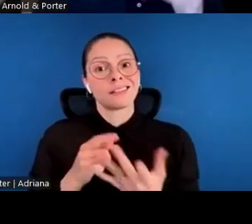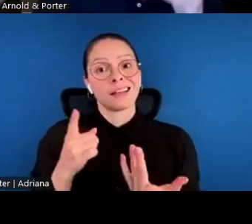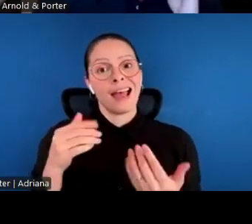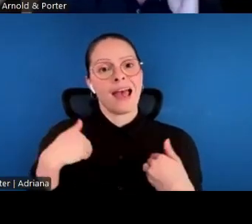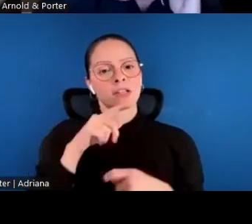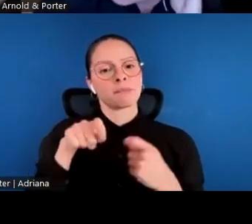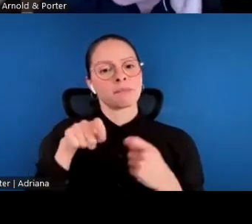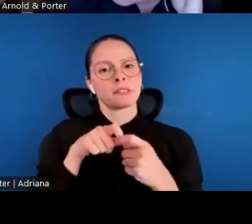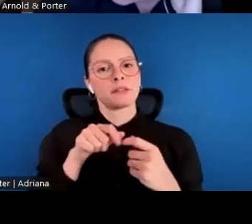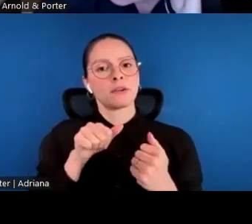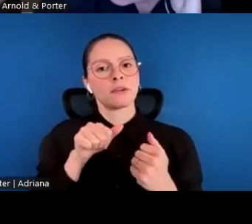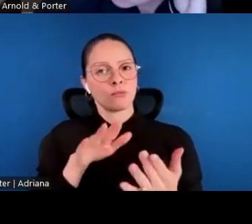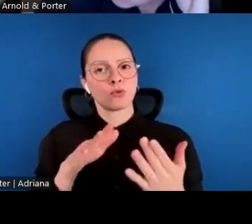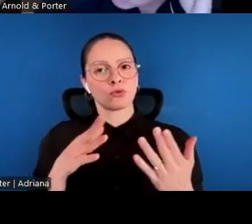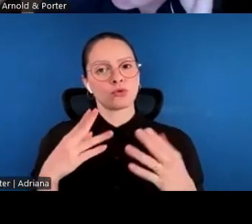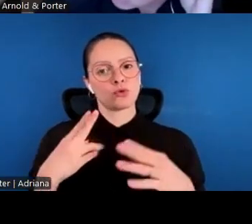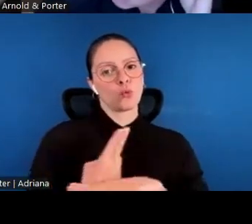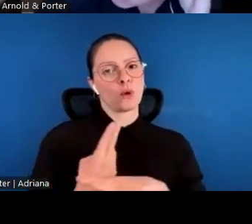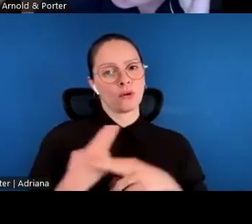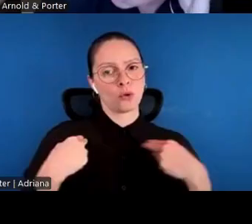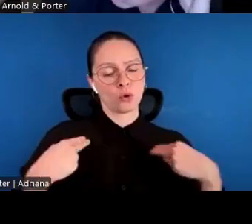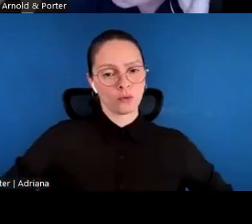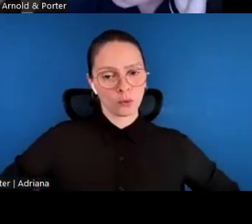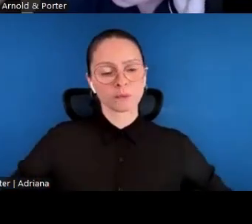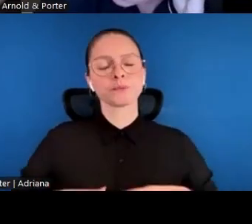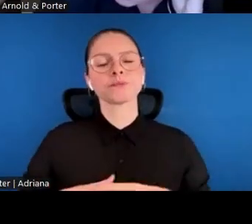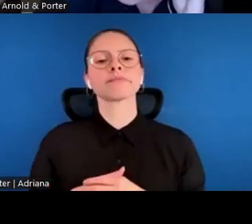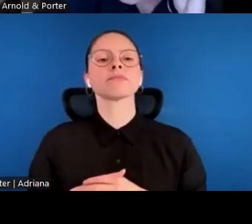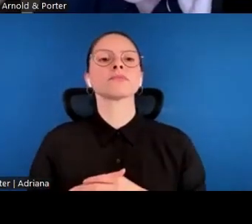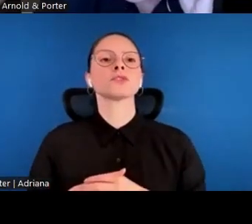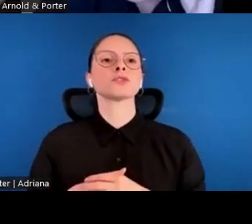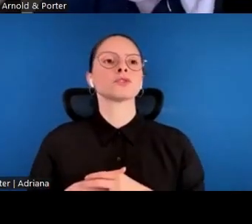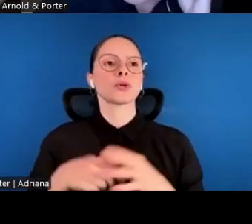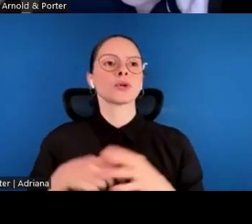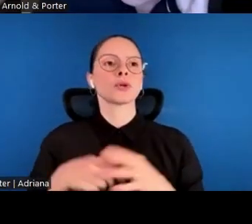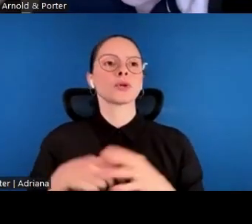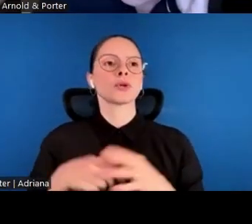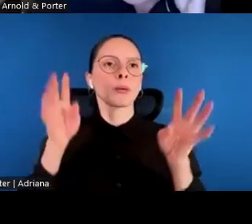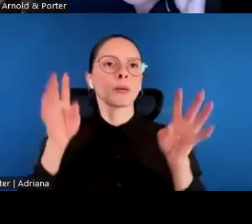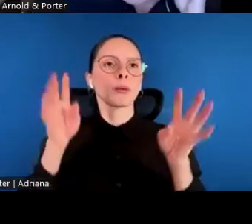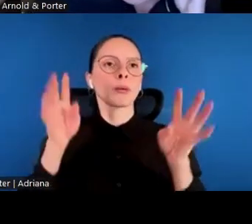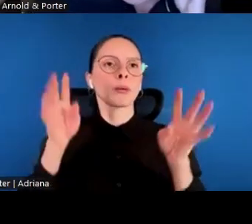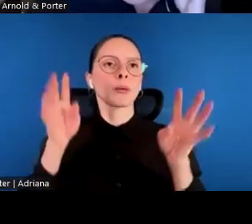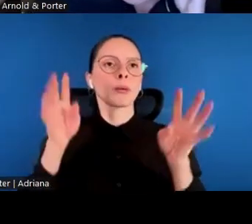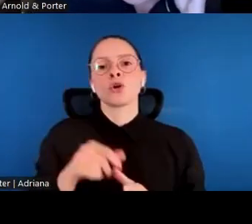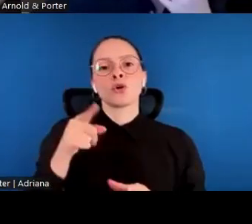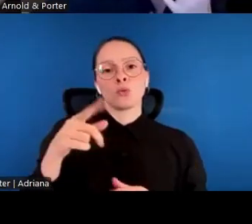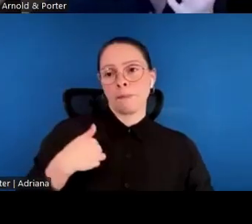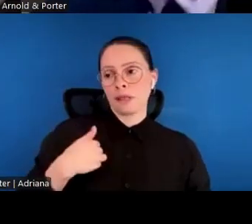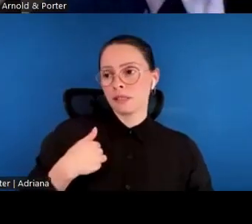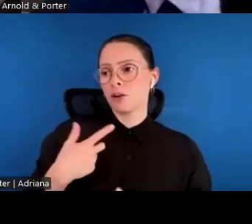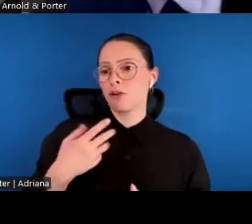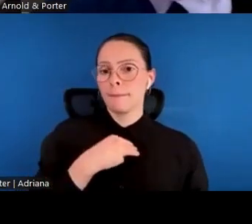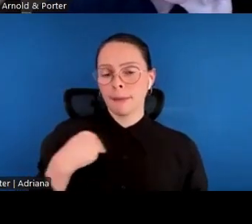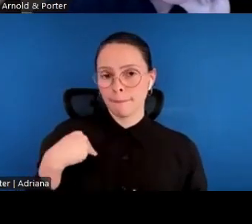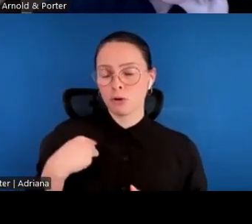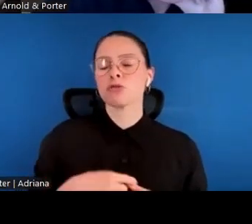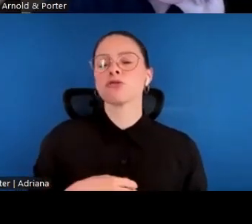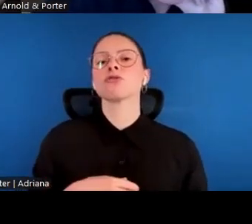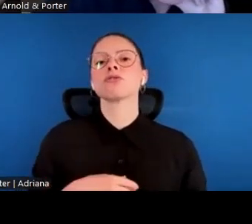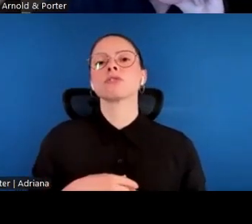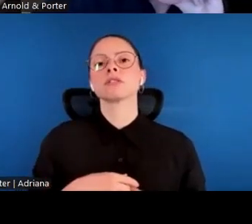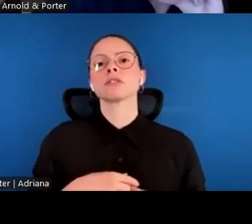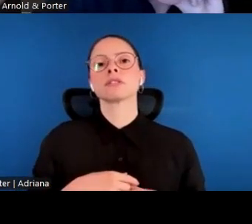So hypothetically, if you were a military member and you were in a civilian